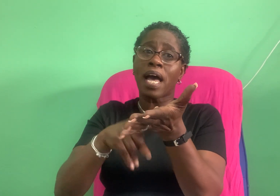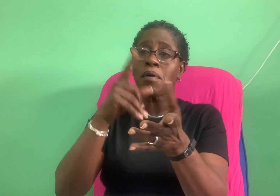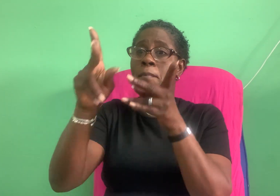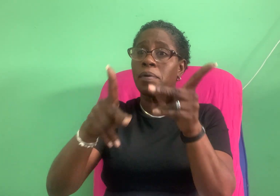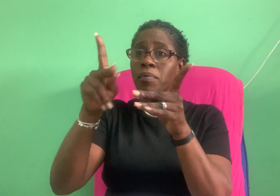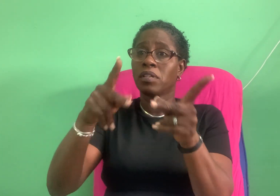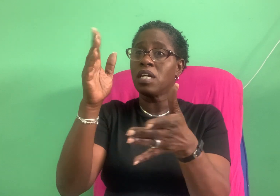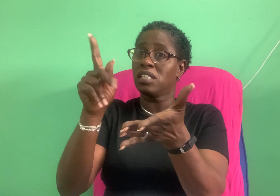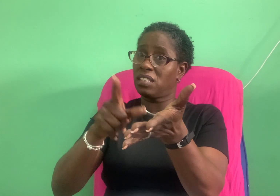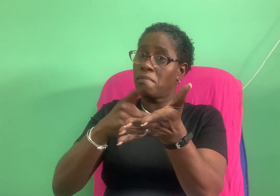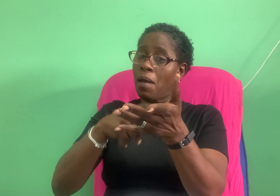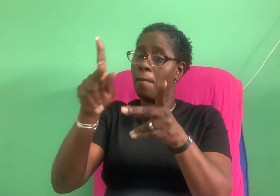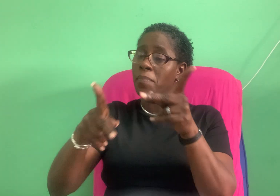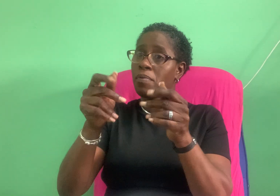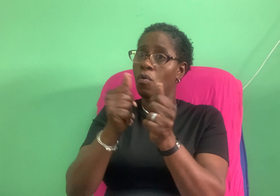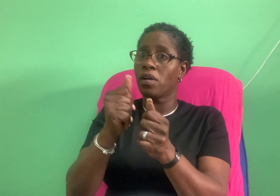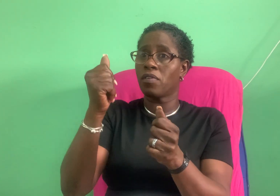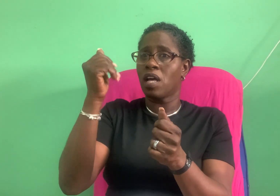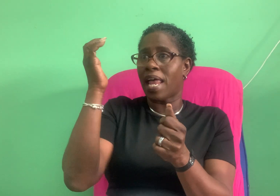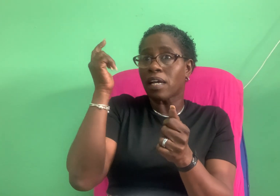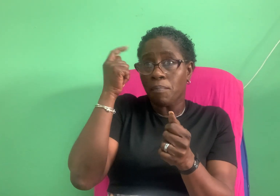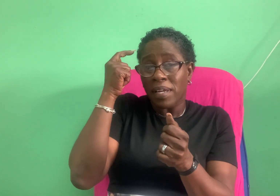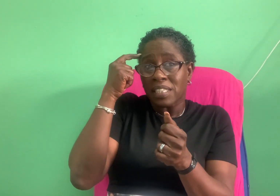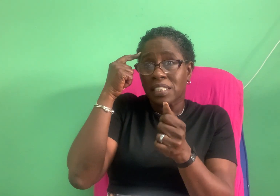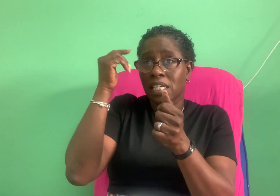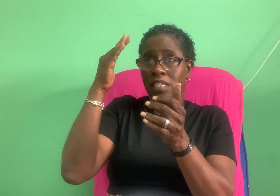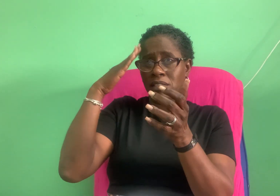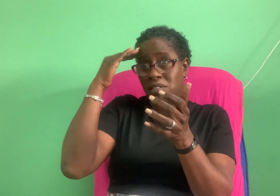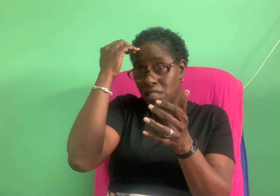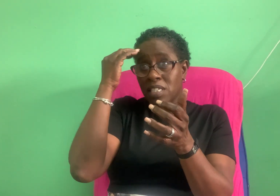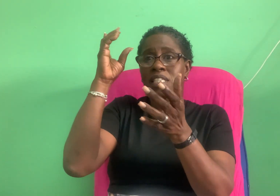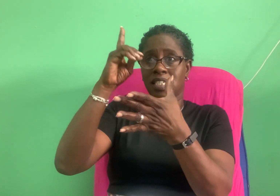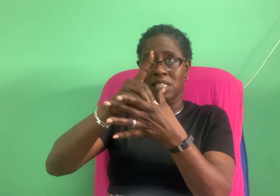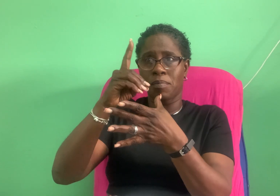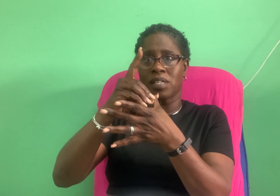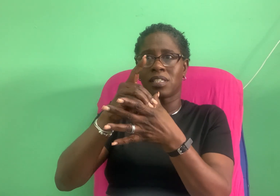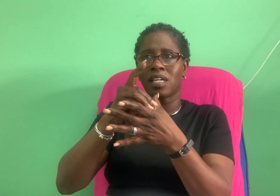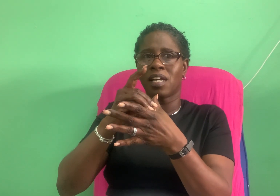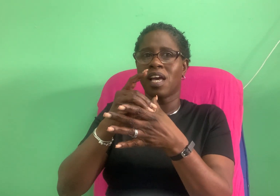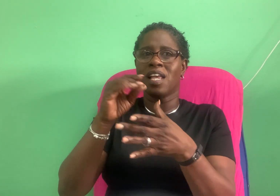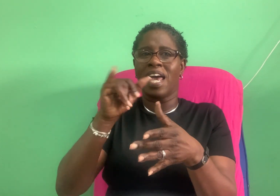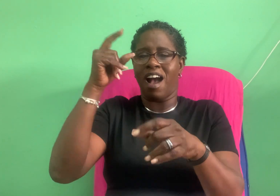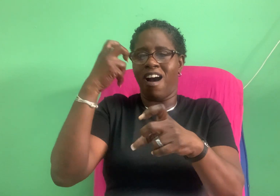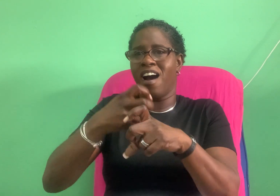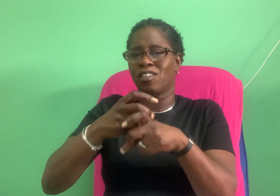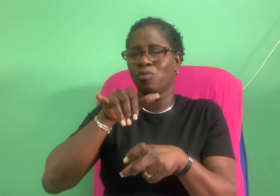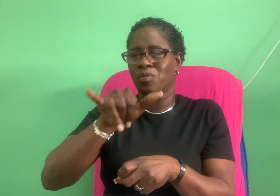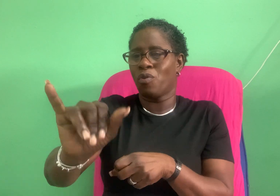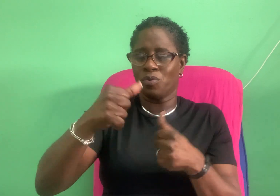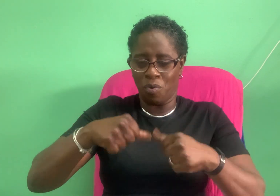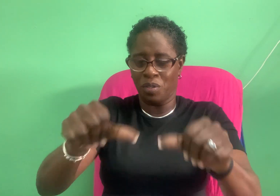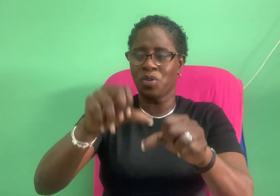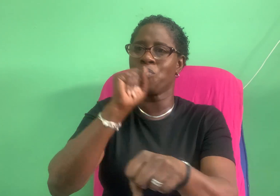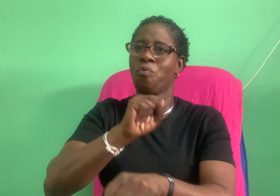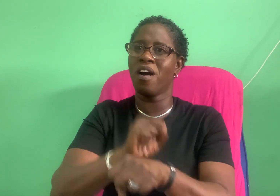stay employed safely. And so a lot of conversation is had around how to prevent further abuse and exploitation in